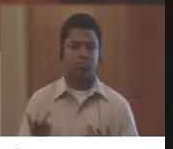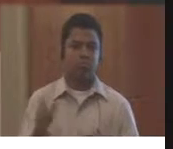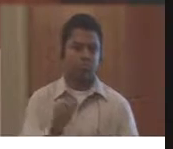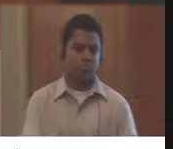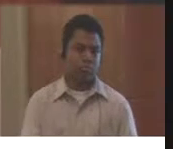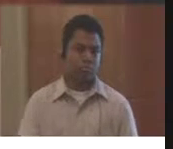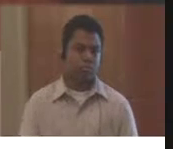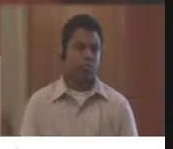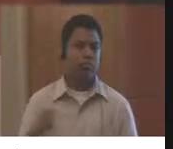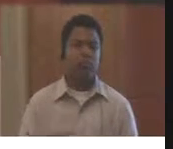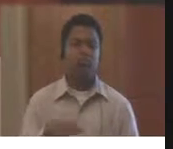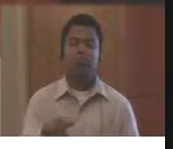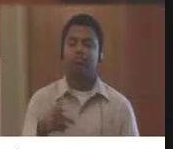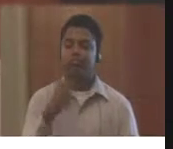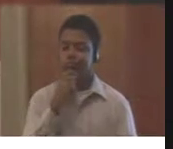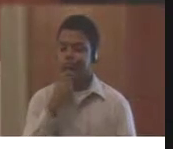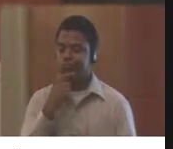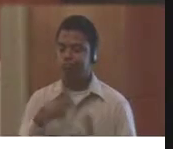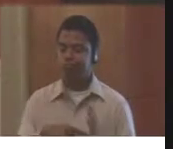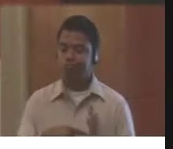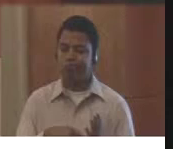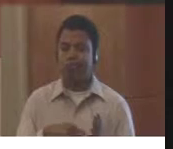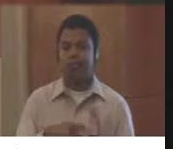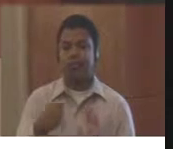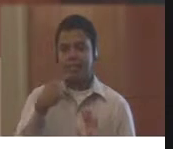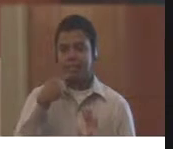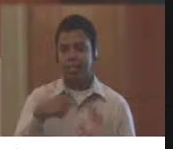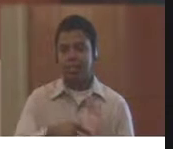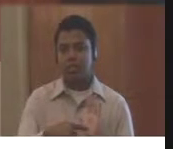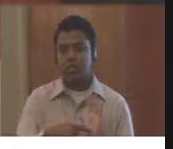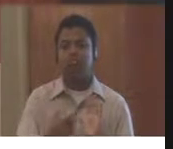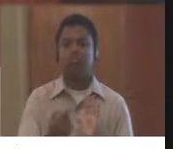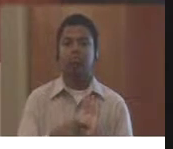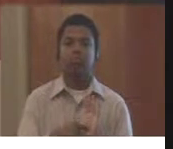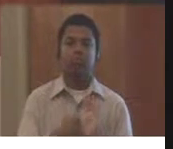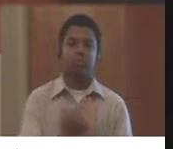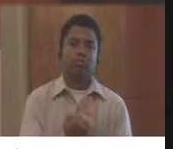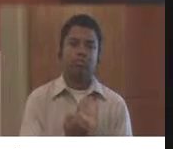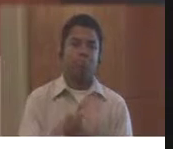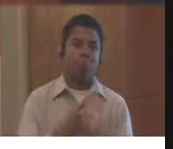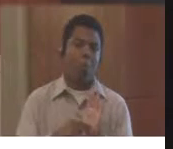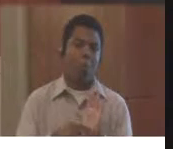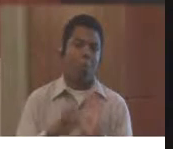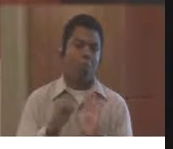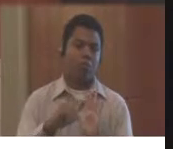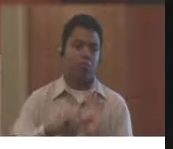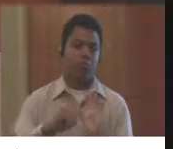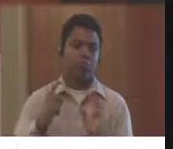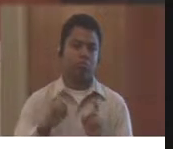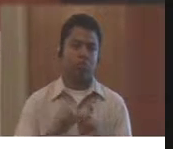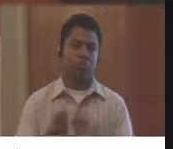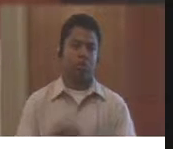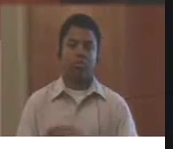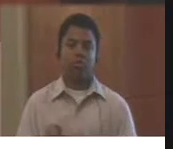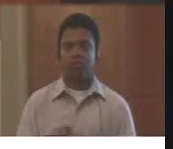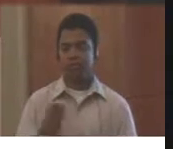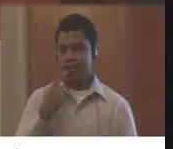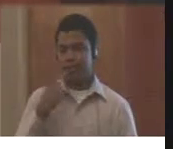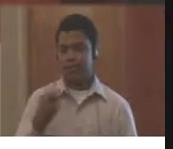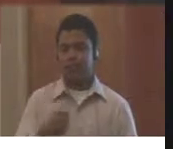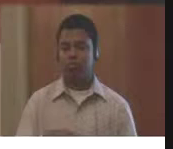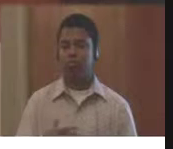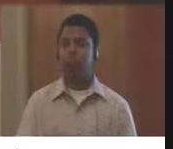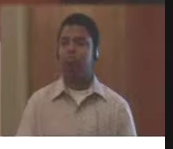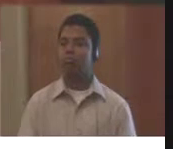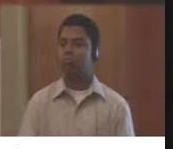because this is about human beings and population, that we should delete it or change it, because otherwise